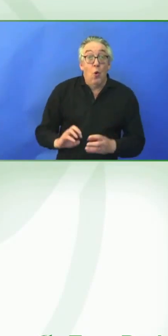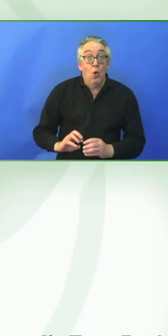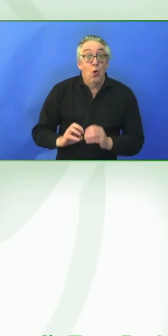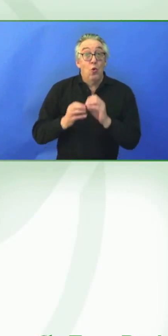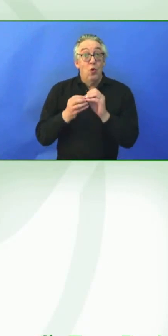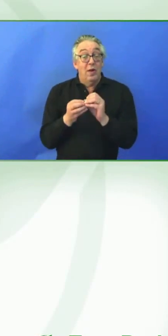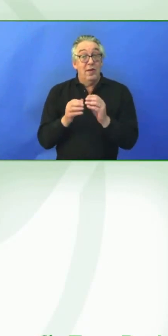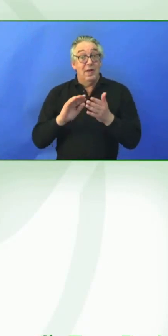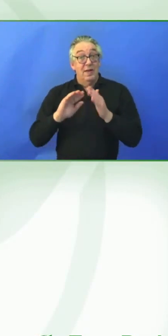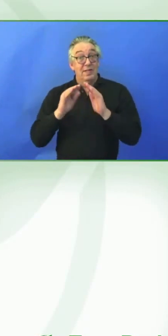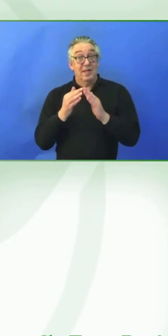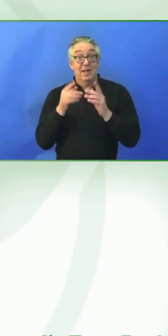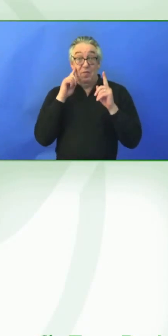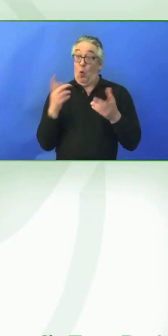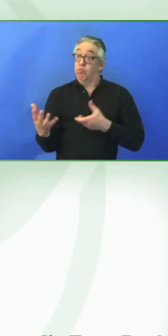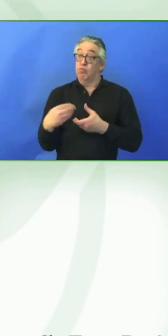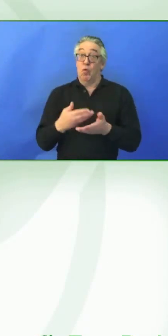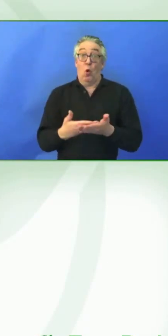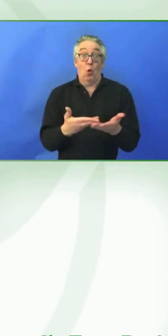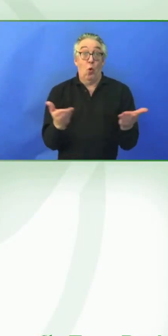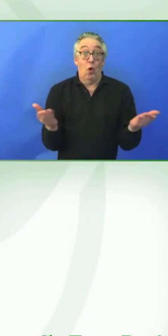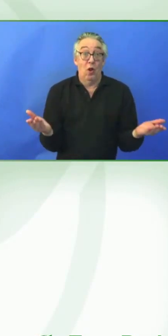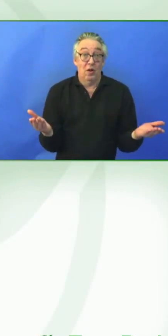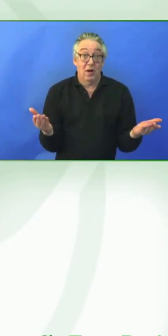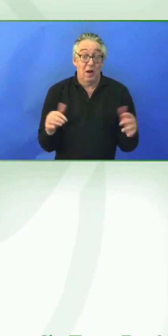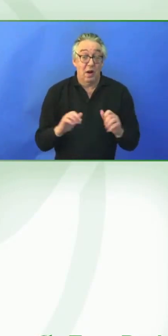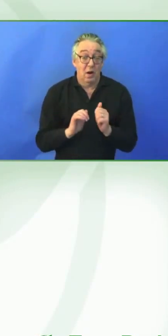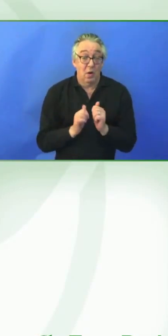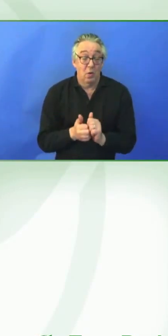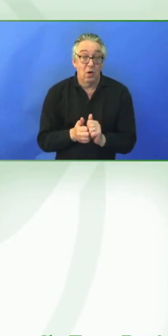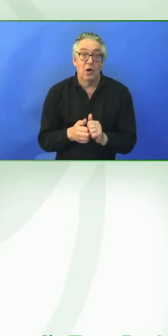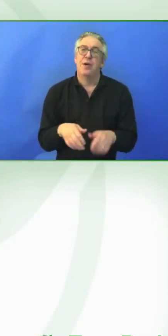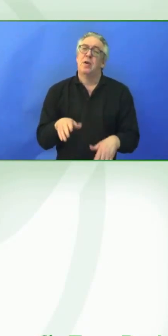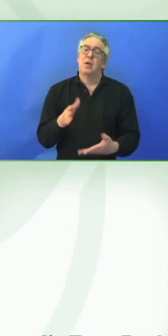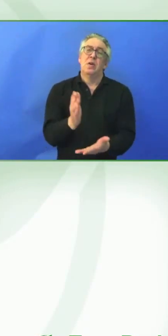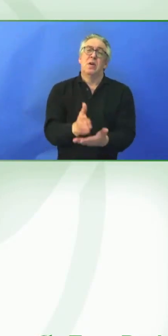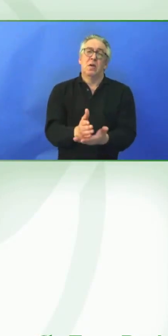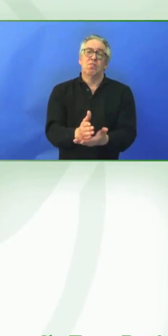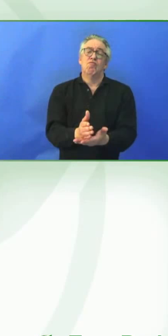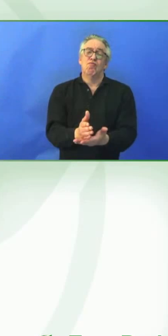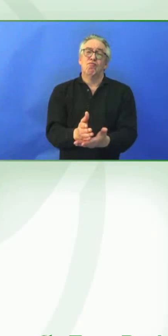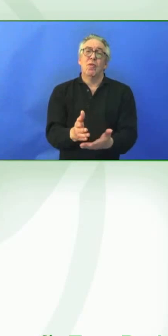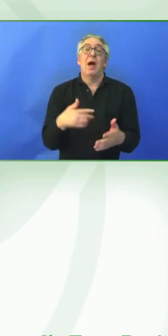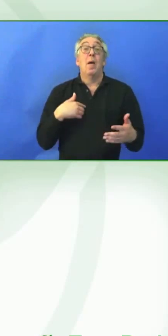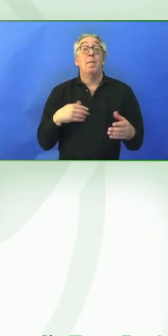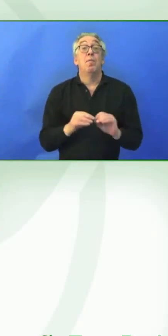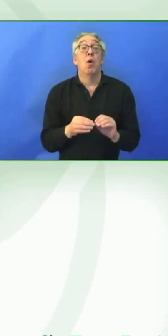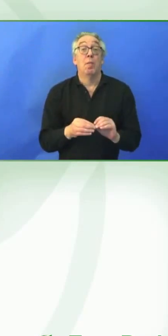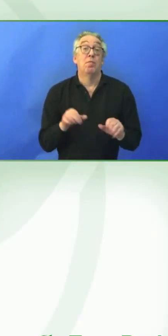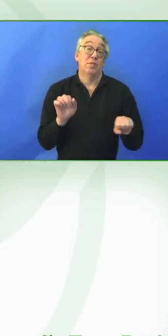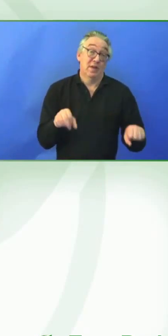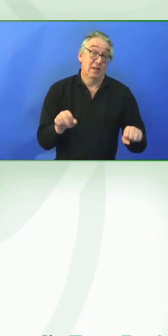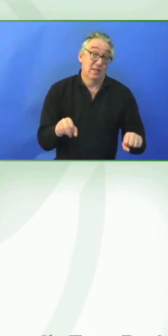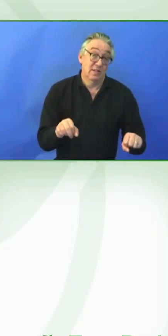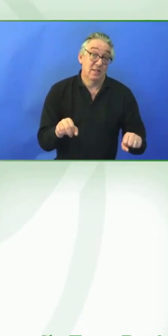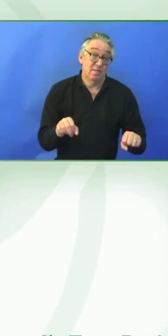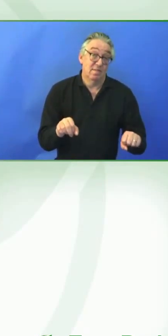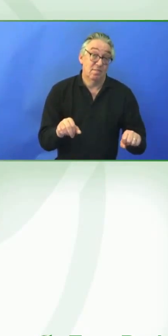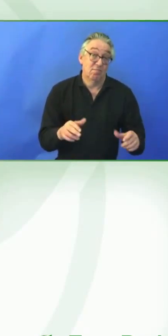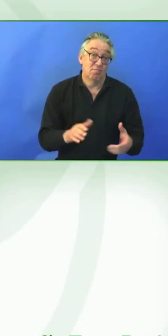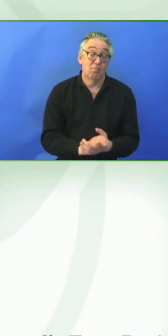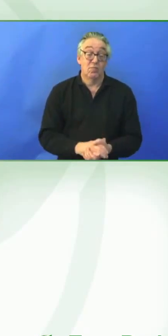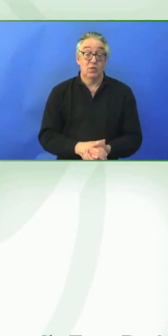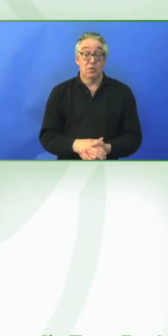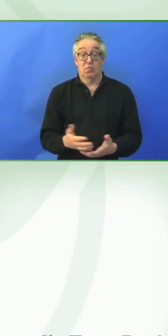challenges, definitely, that we have to solve. 25% of all people on Earth encounter barriers in cities because of